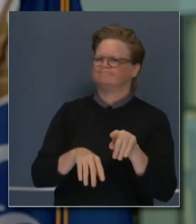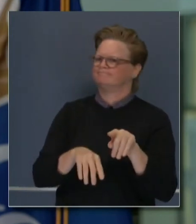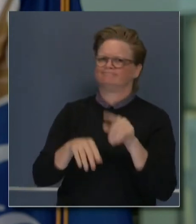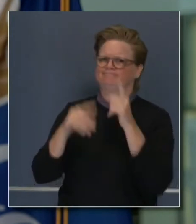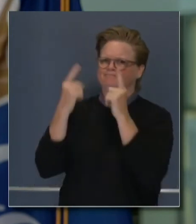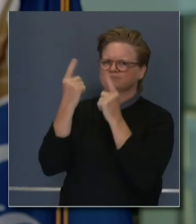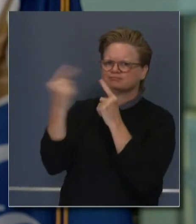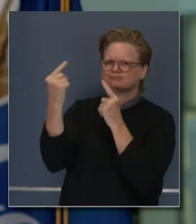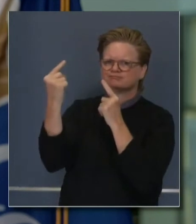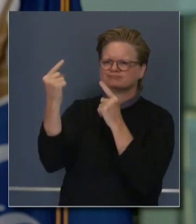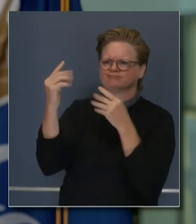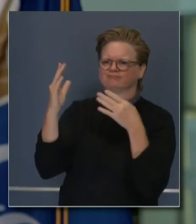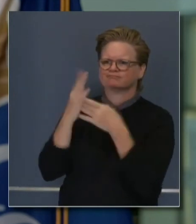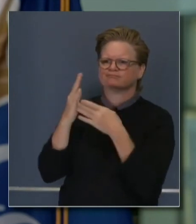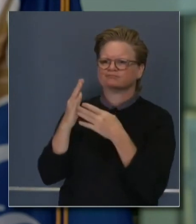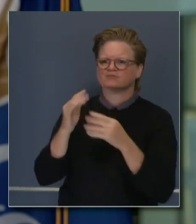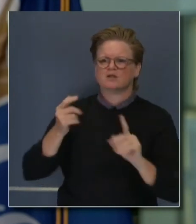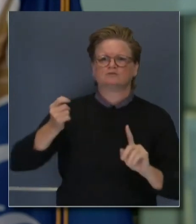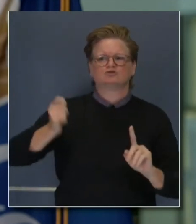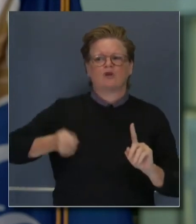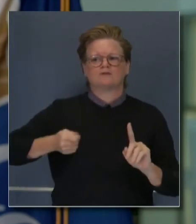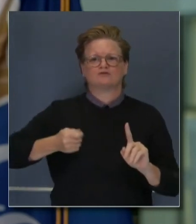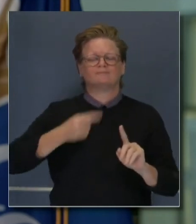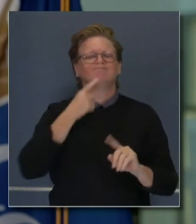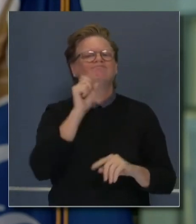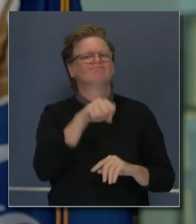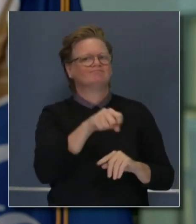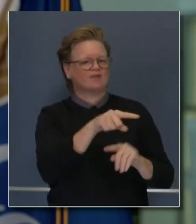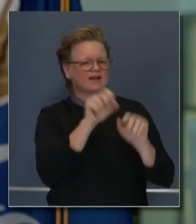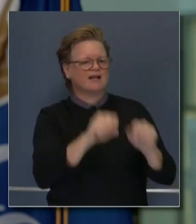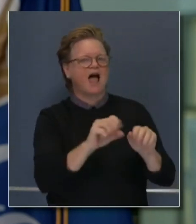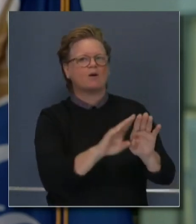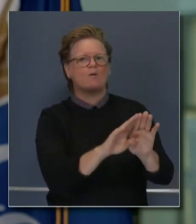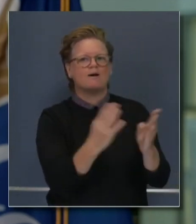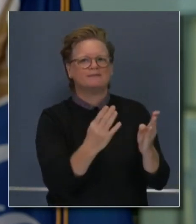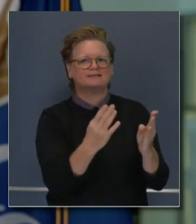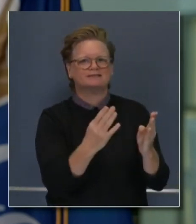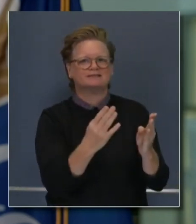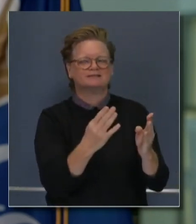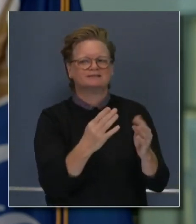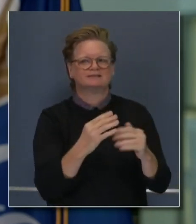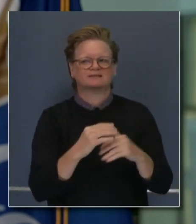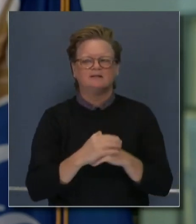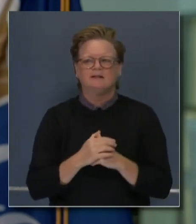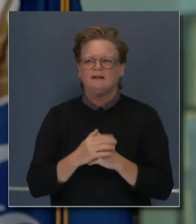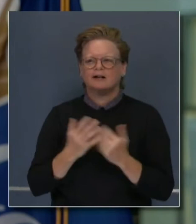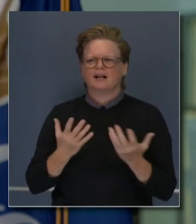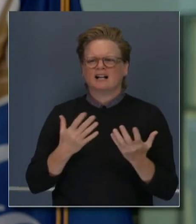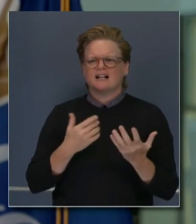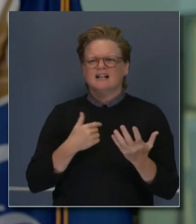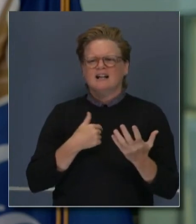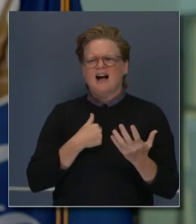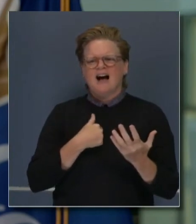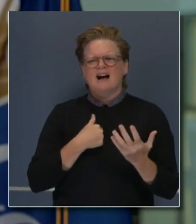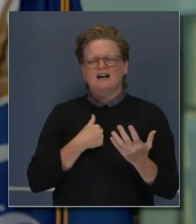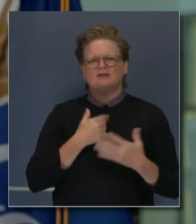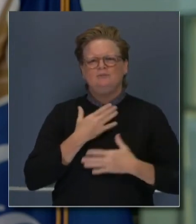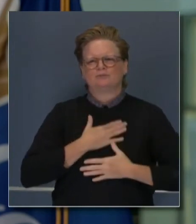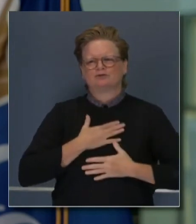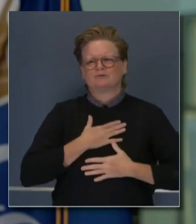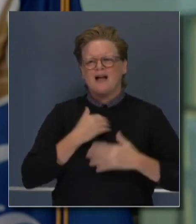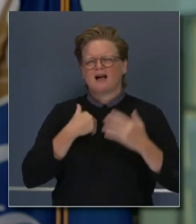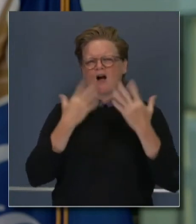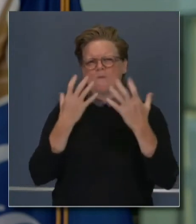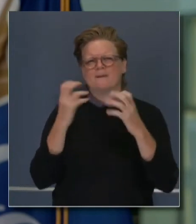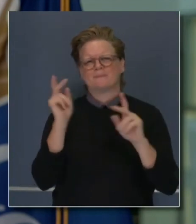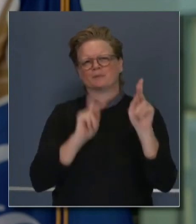can stay open. Well, I appreciate the county's efforts. We've been very clear in terms of the guidelines. Want to keep people safe, not just our kids,